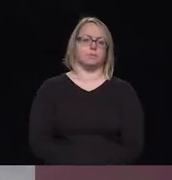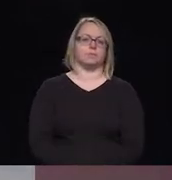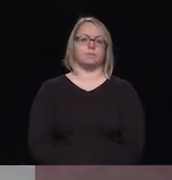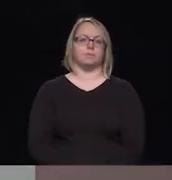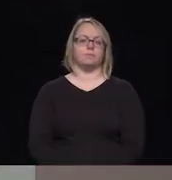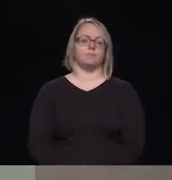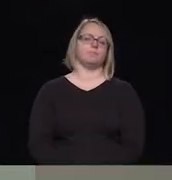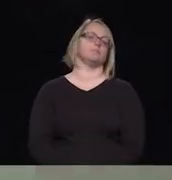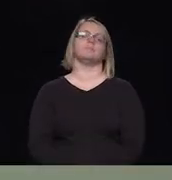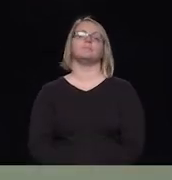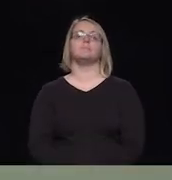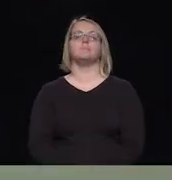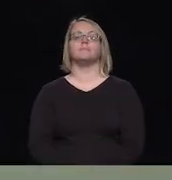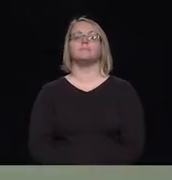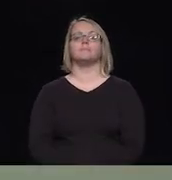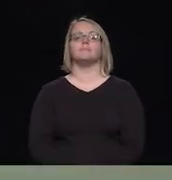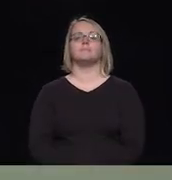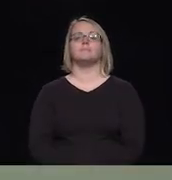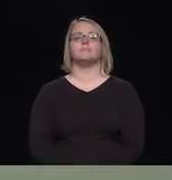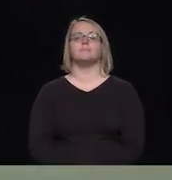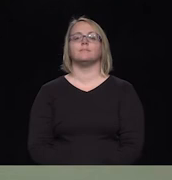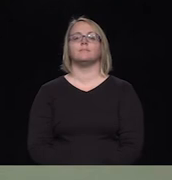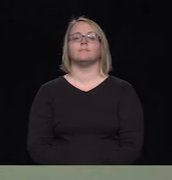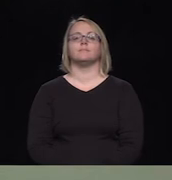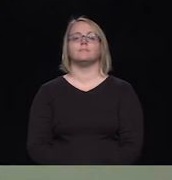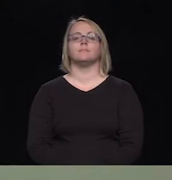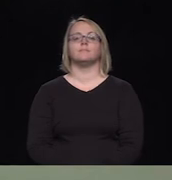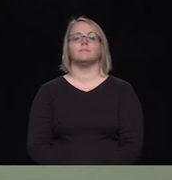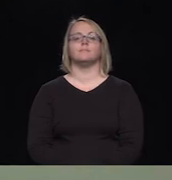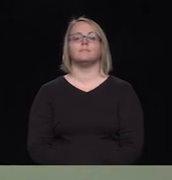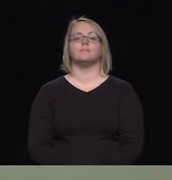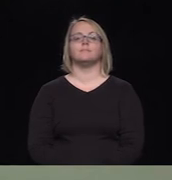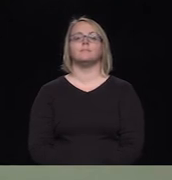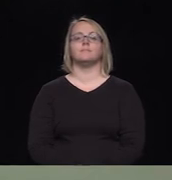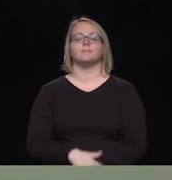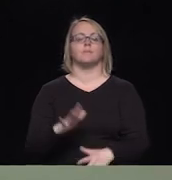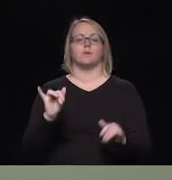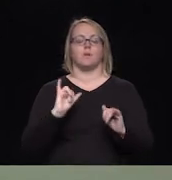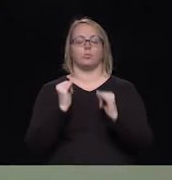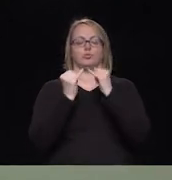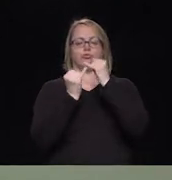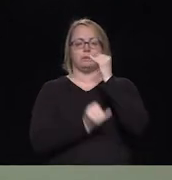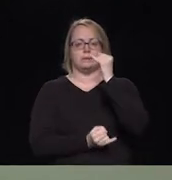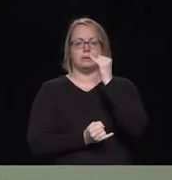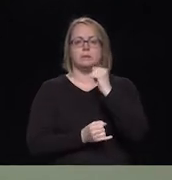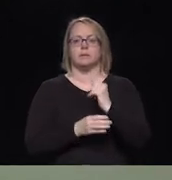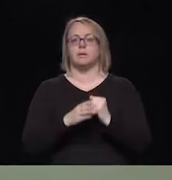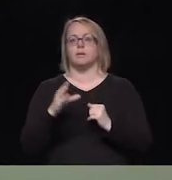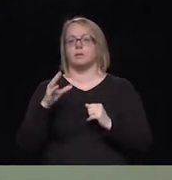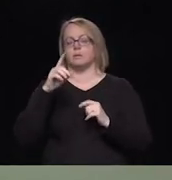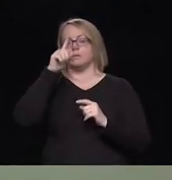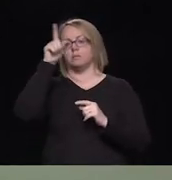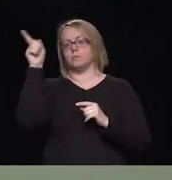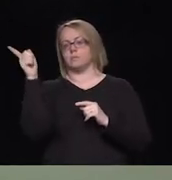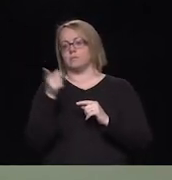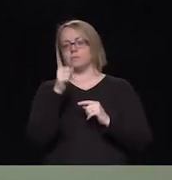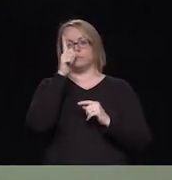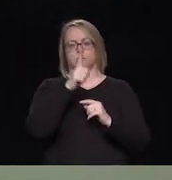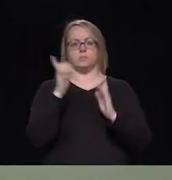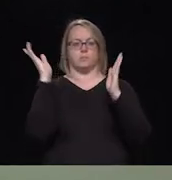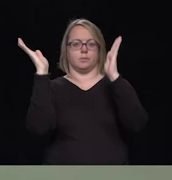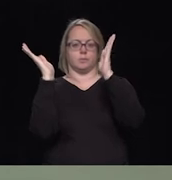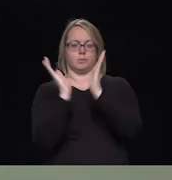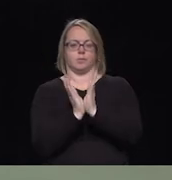Very little. And then just a little from the other two lines.